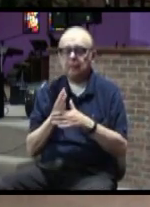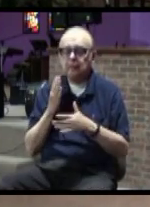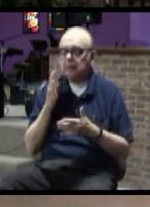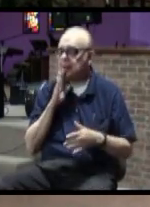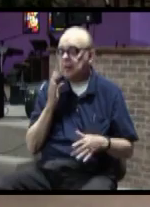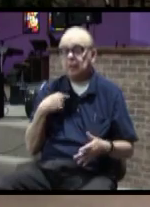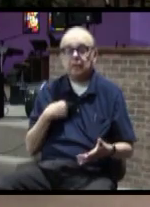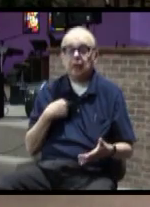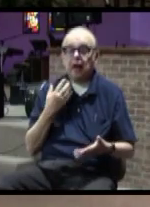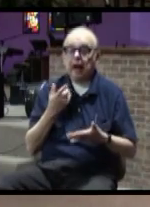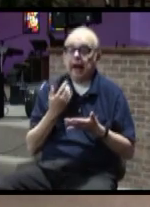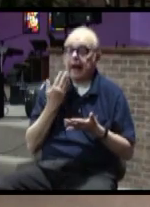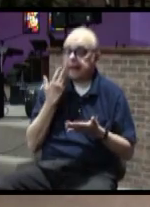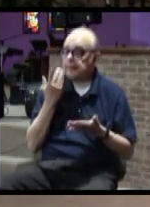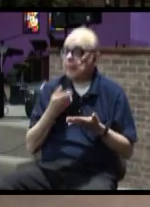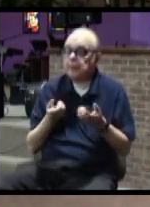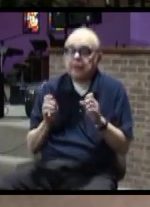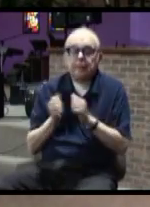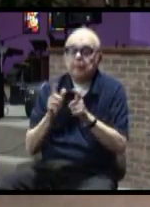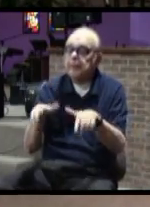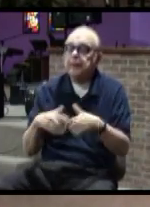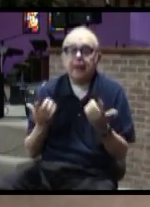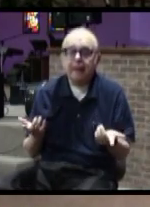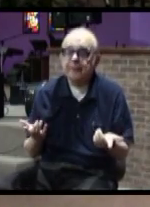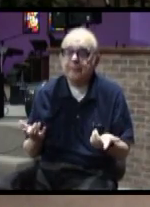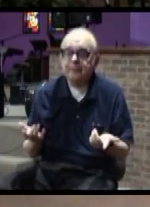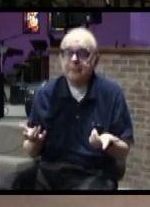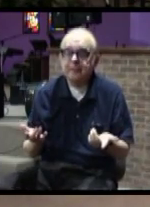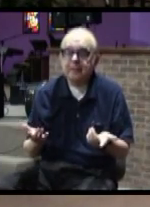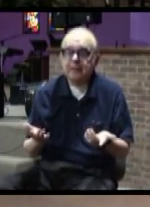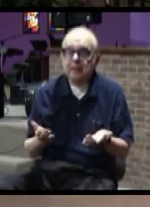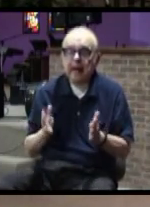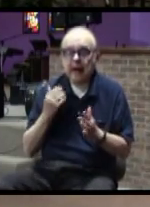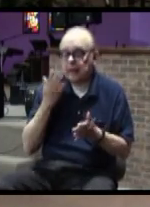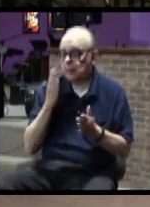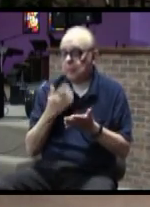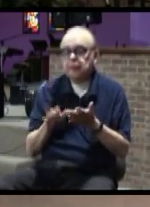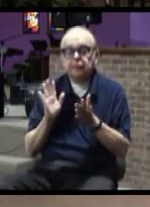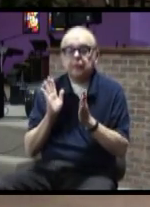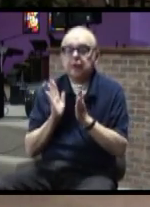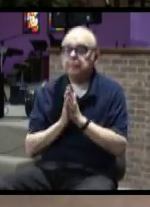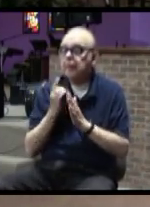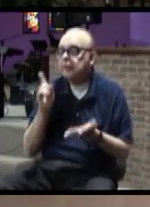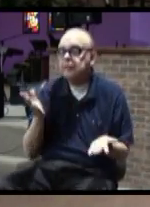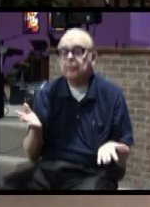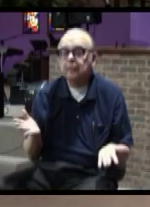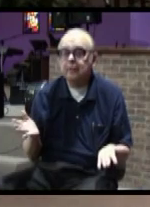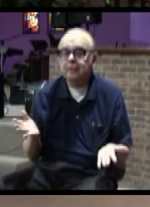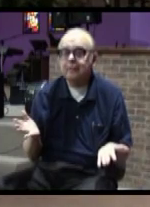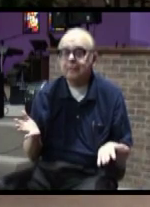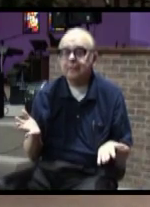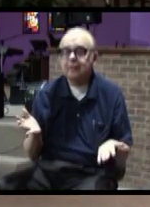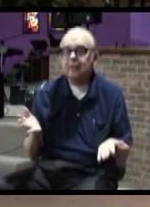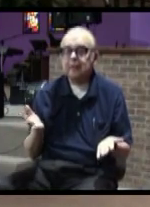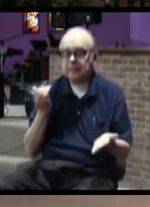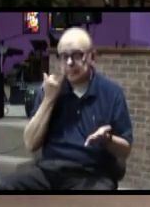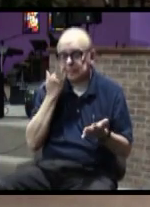Because if you don't talk to me, I don't know what's going on in your life. I don't know what you need praying for.